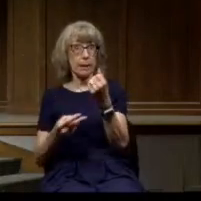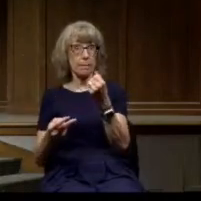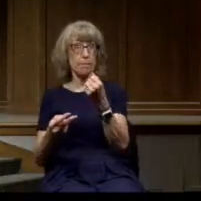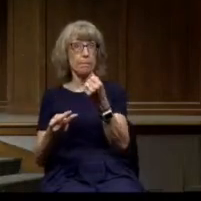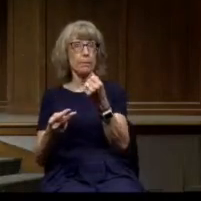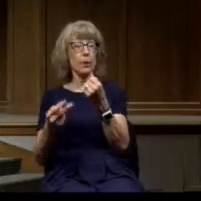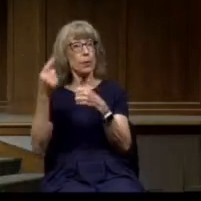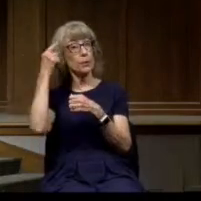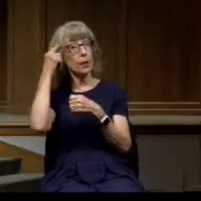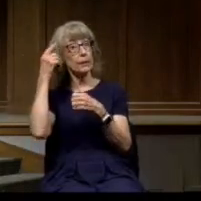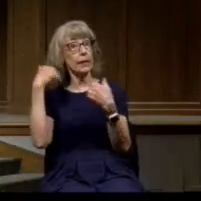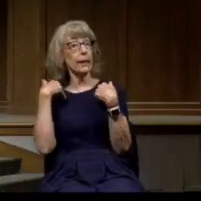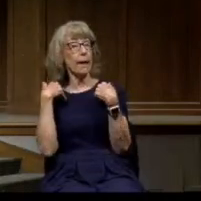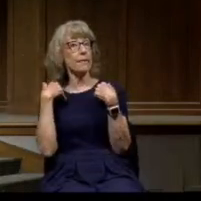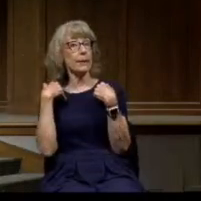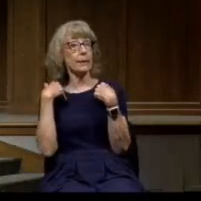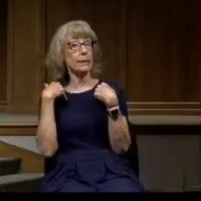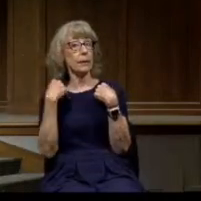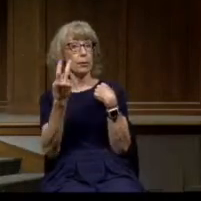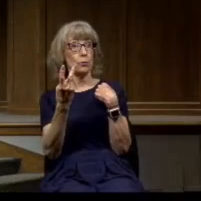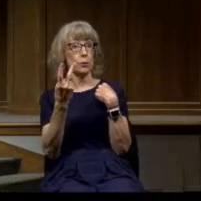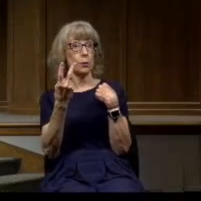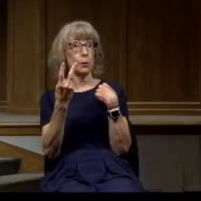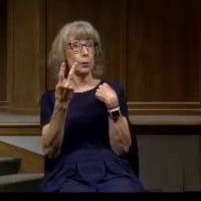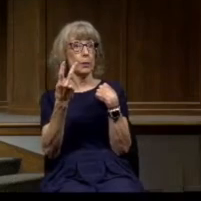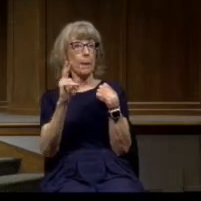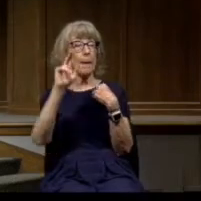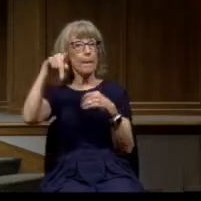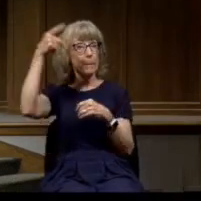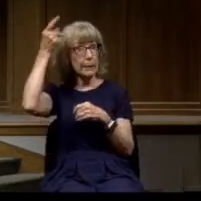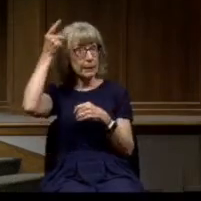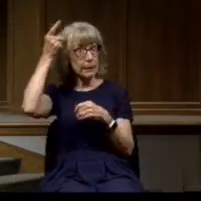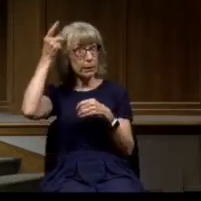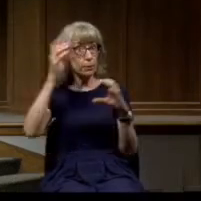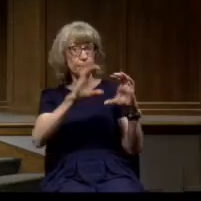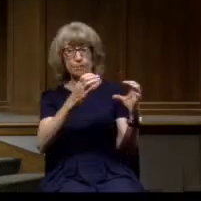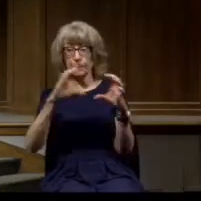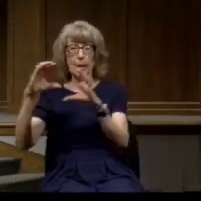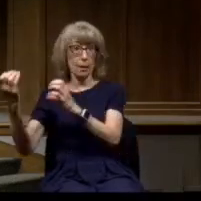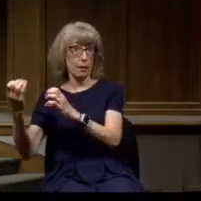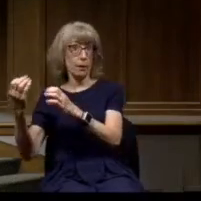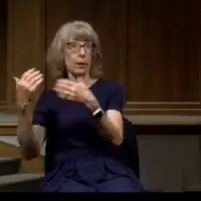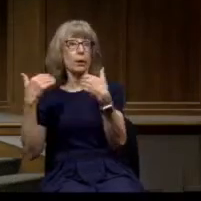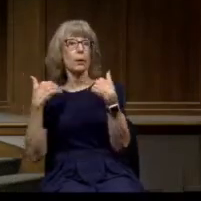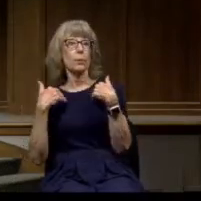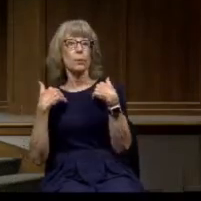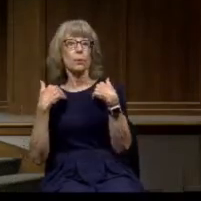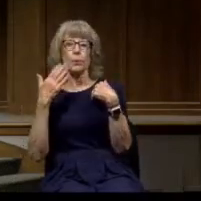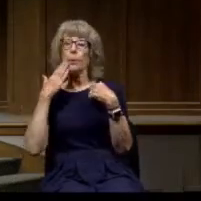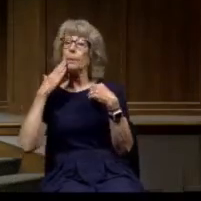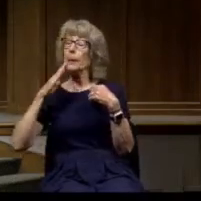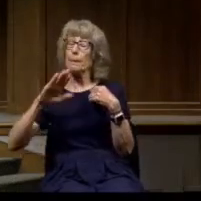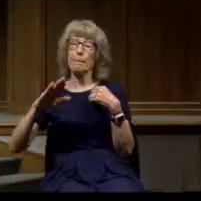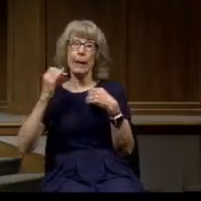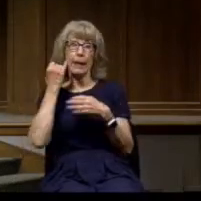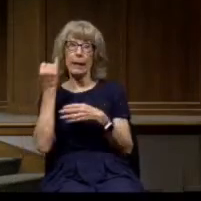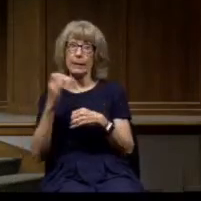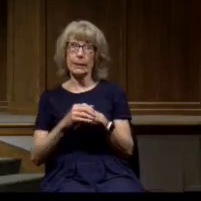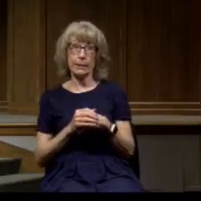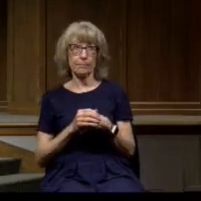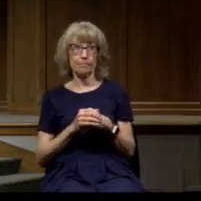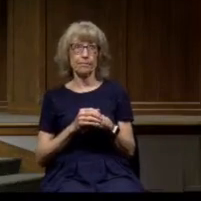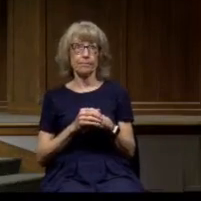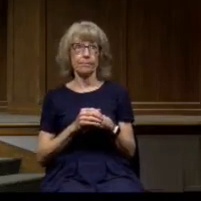idea. They thought it would destroy the country. These guys were tight. Well, fast forward to